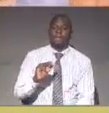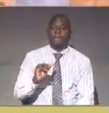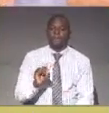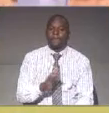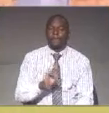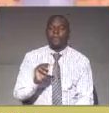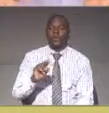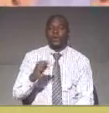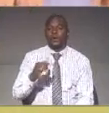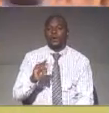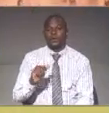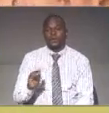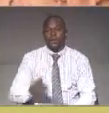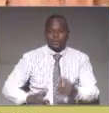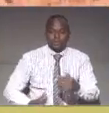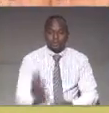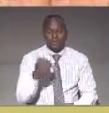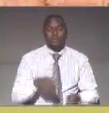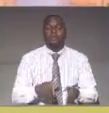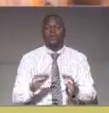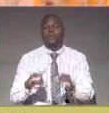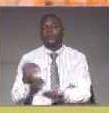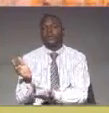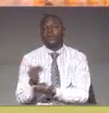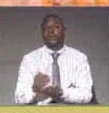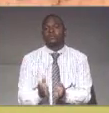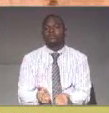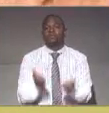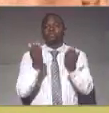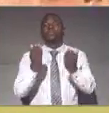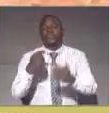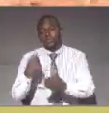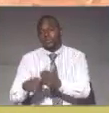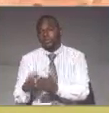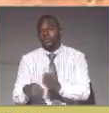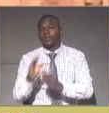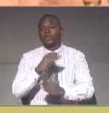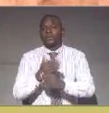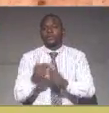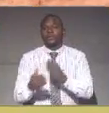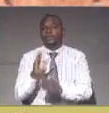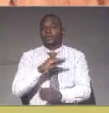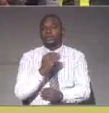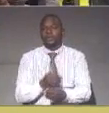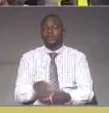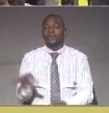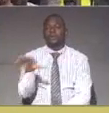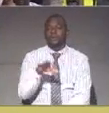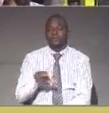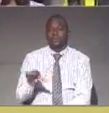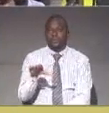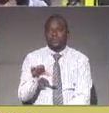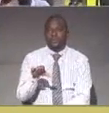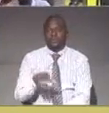the commissioned roads are aimed at revenue enhancement and capacity building in the area.